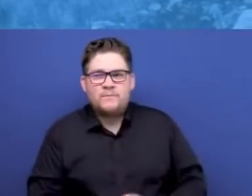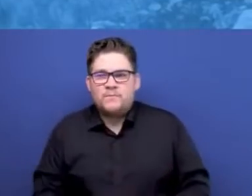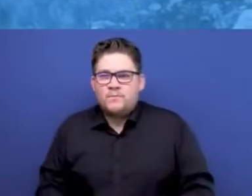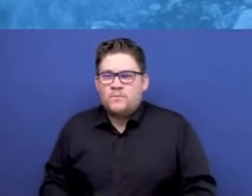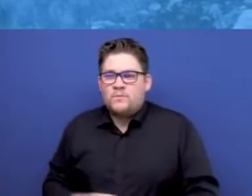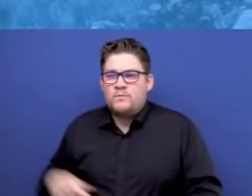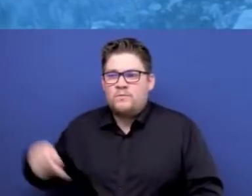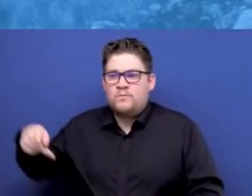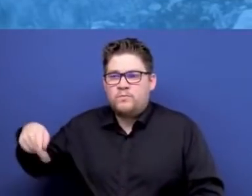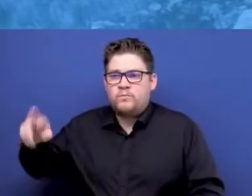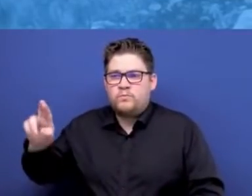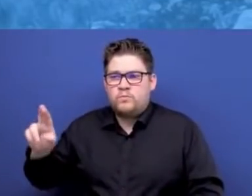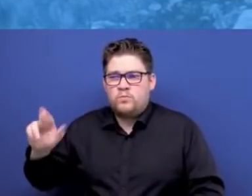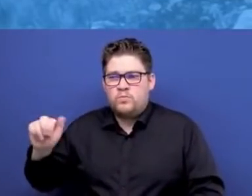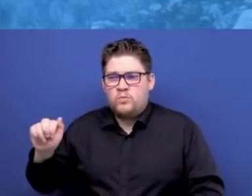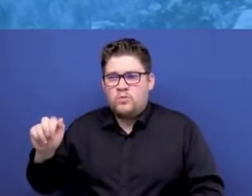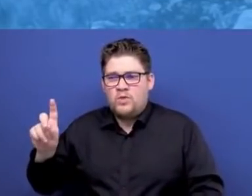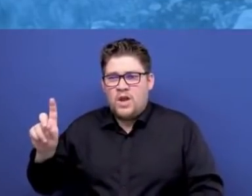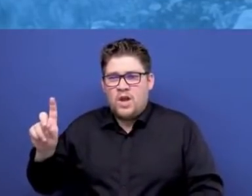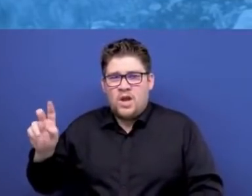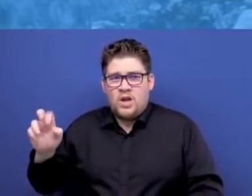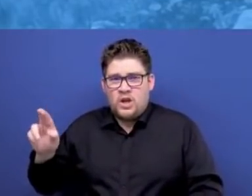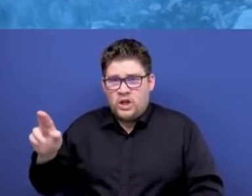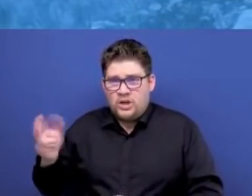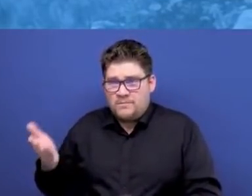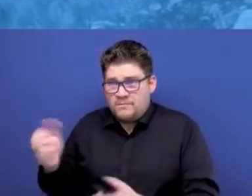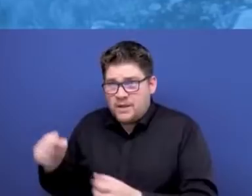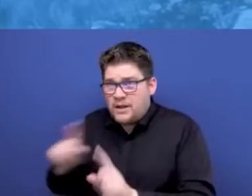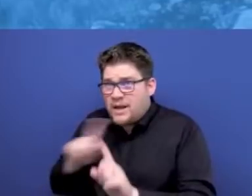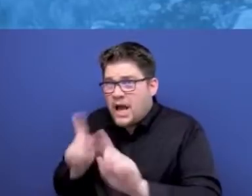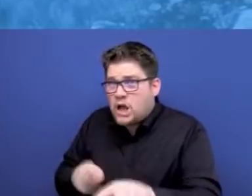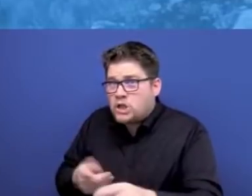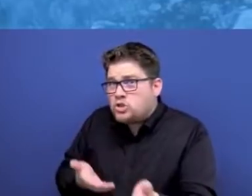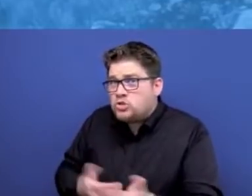that funding for those volunteer brigades are mostly